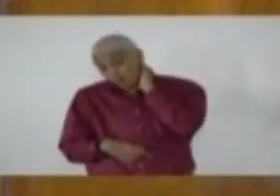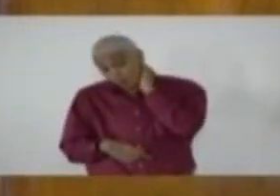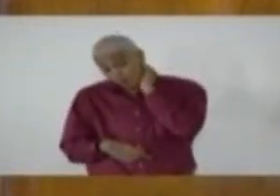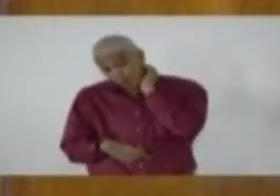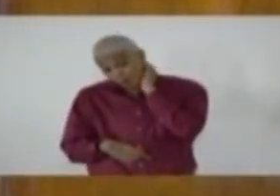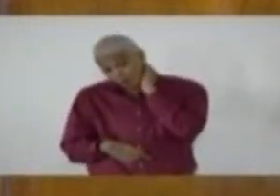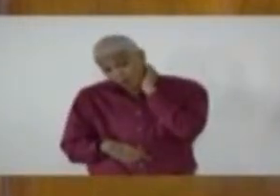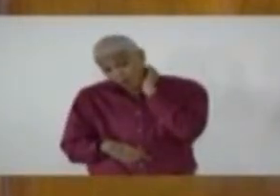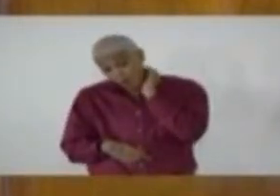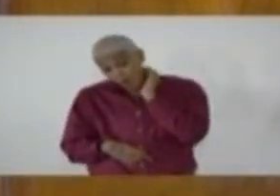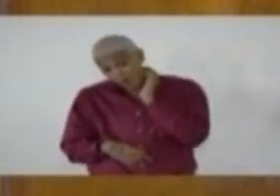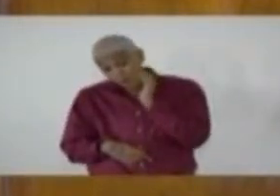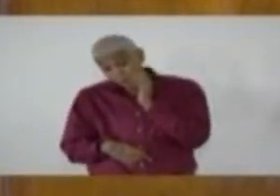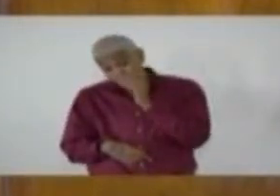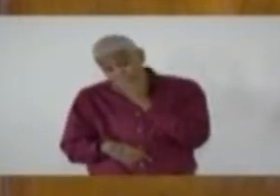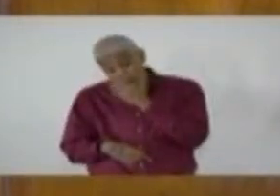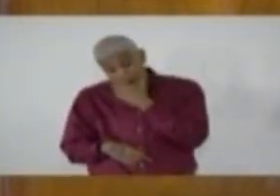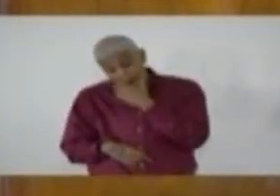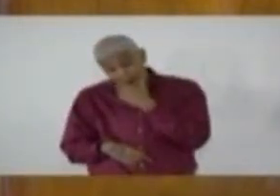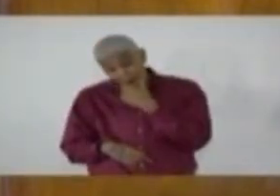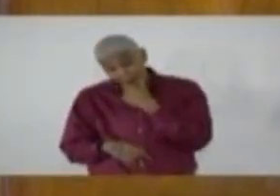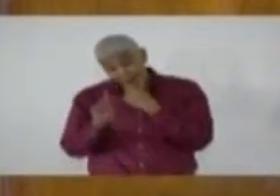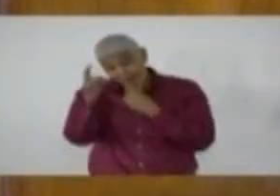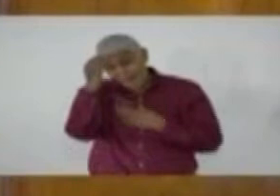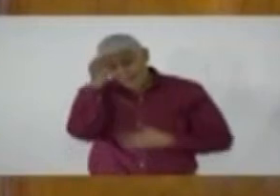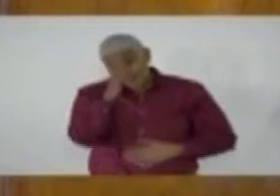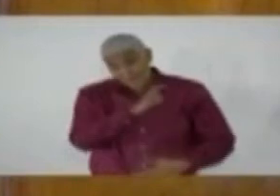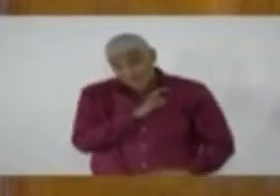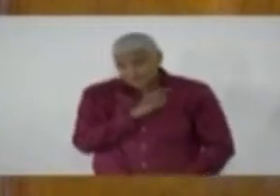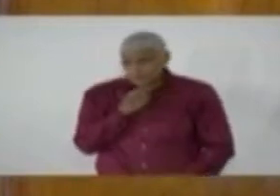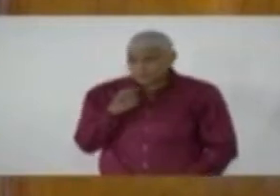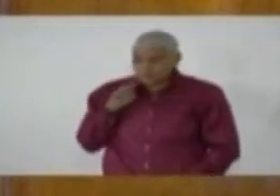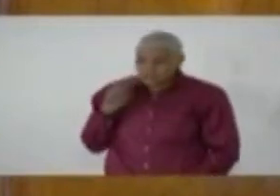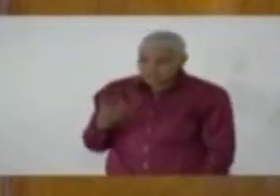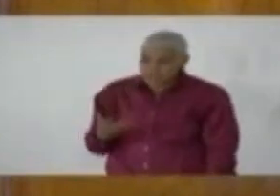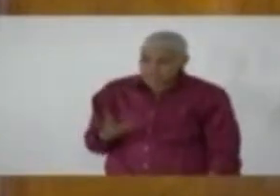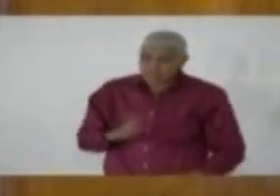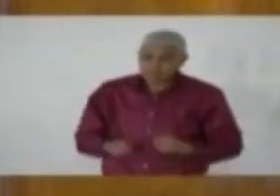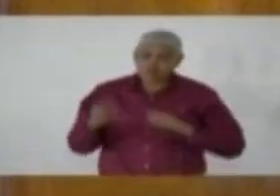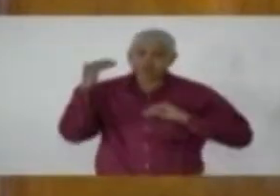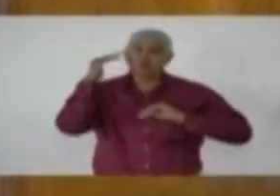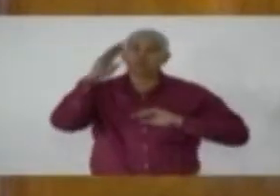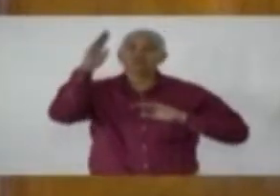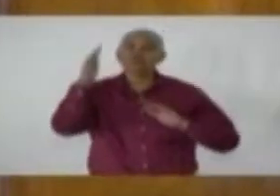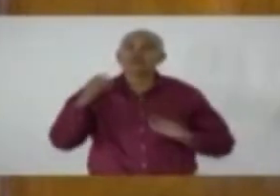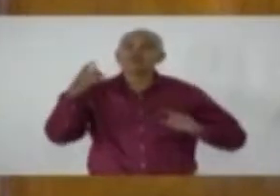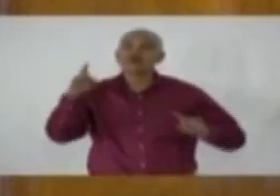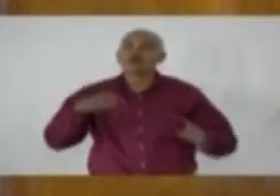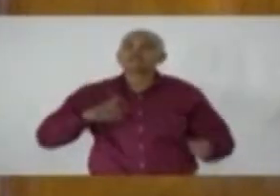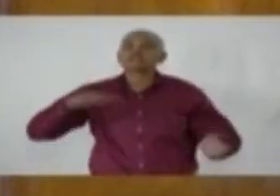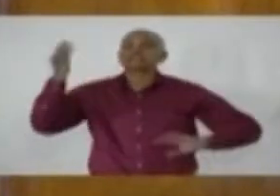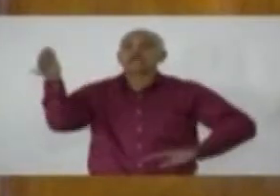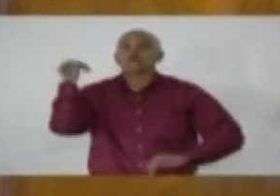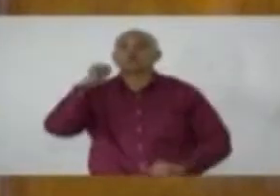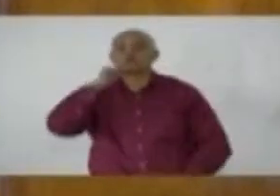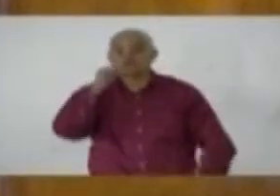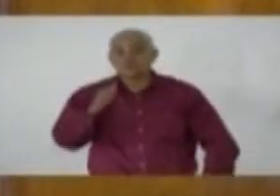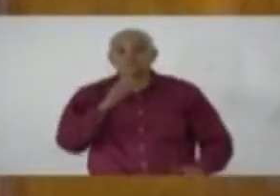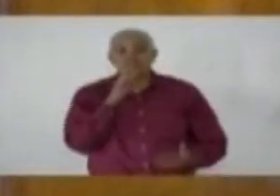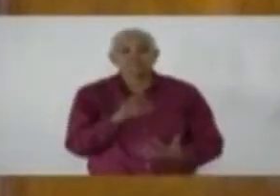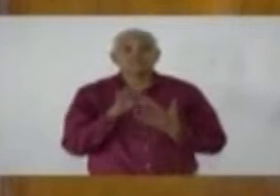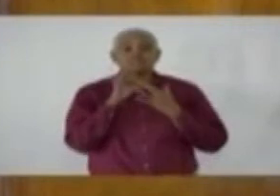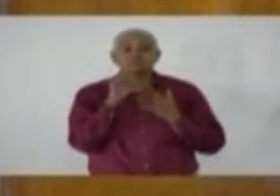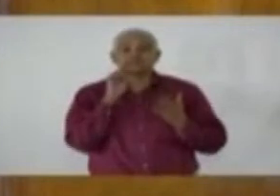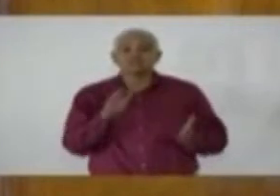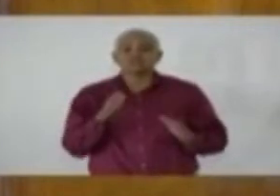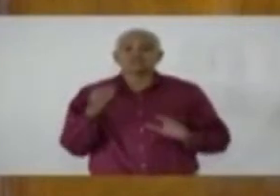You always know that as an officer you are at risk, but you hope that day never comes to pass. And especially to